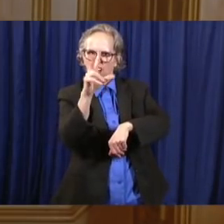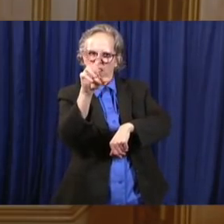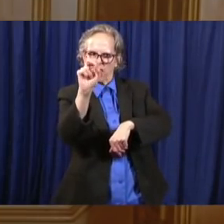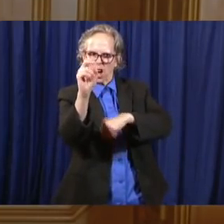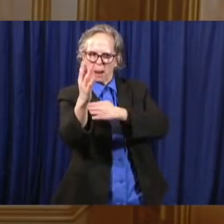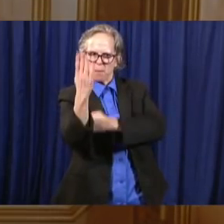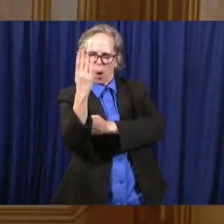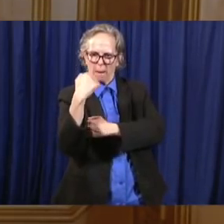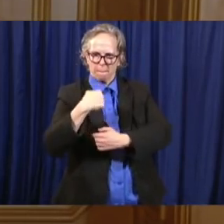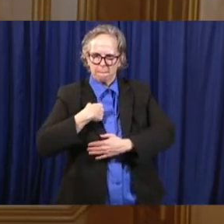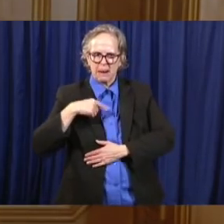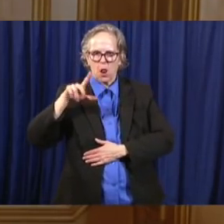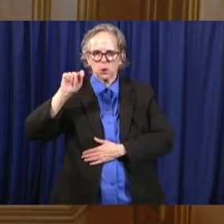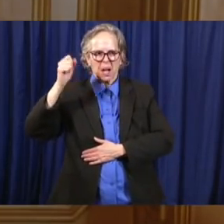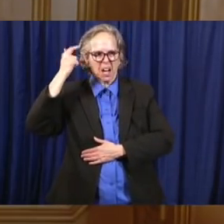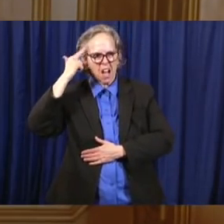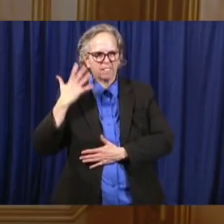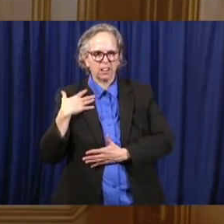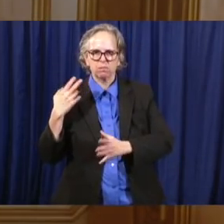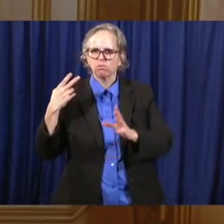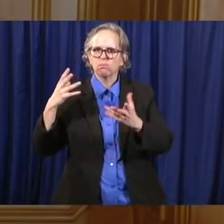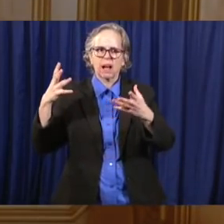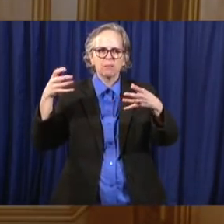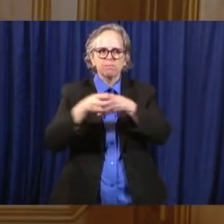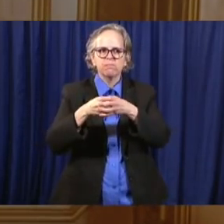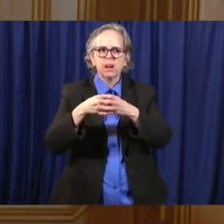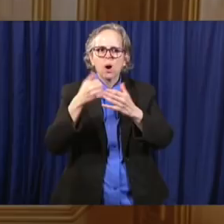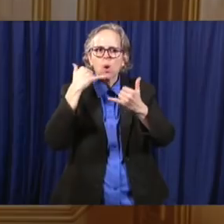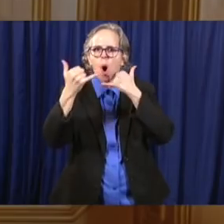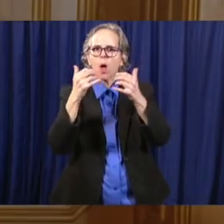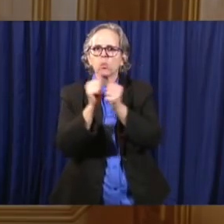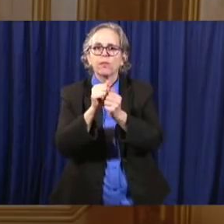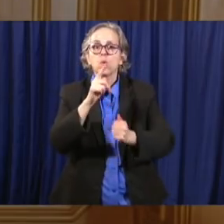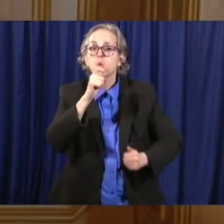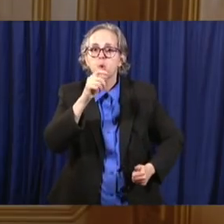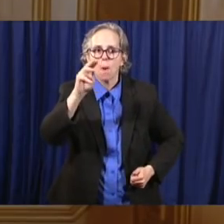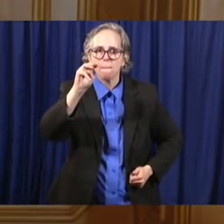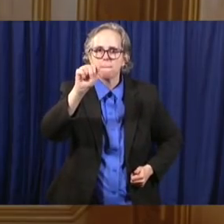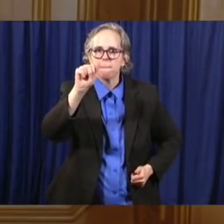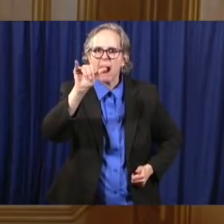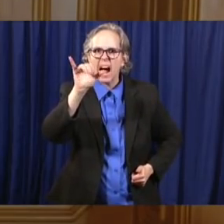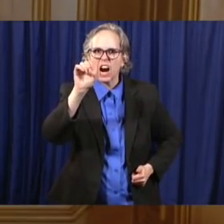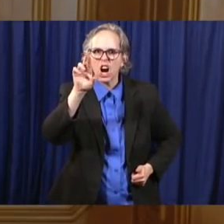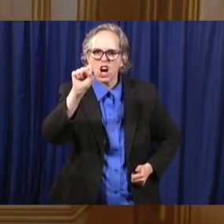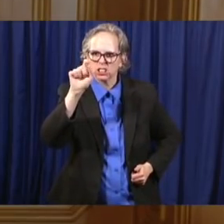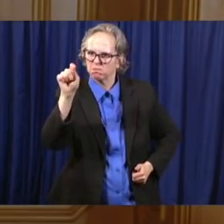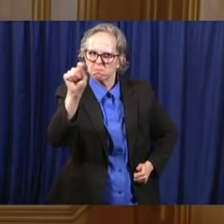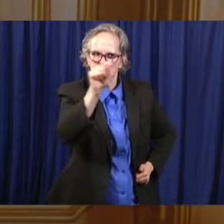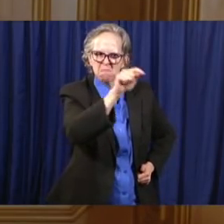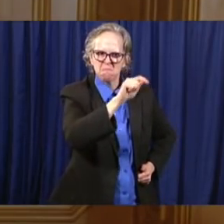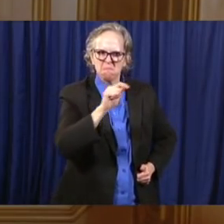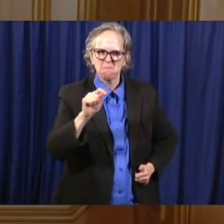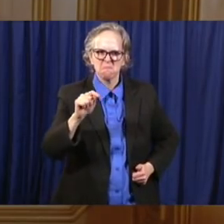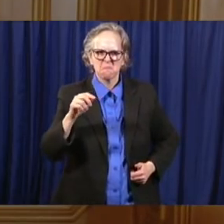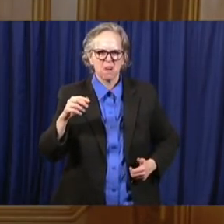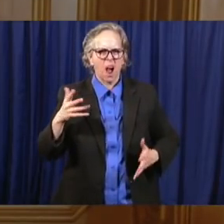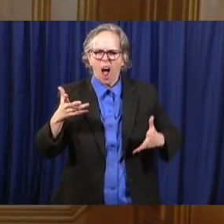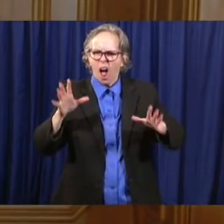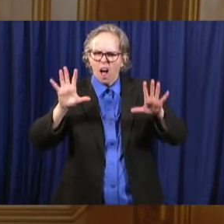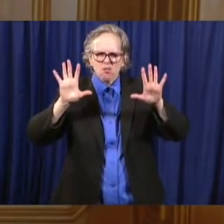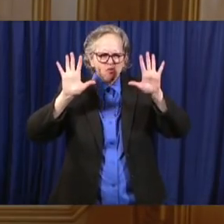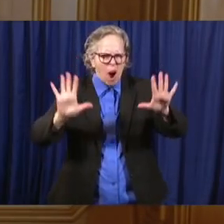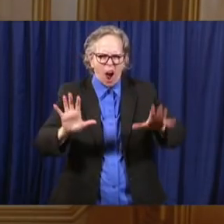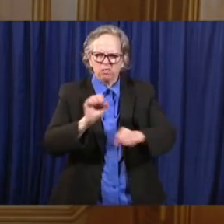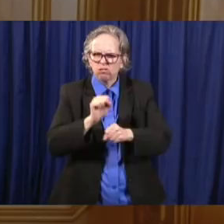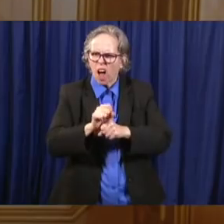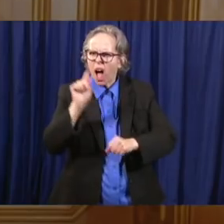of our major cities. They have done a phenomenal job. One of the reasons that we are not in the crisis that